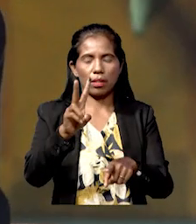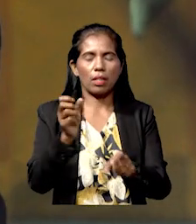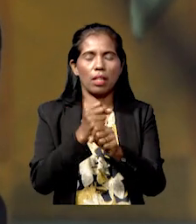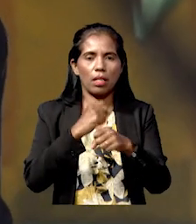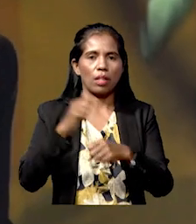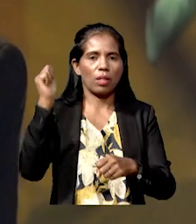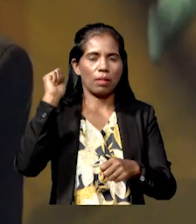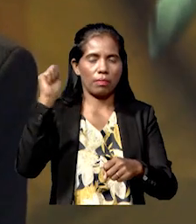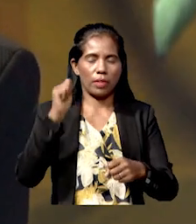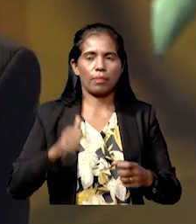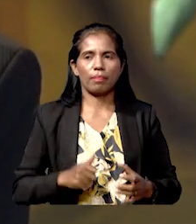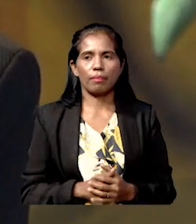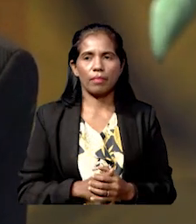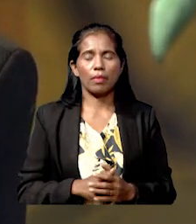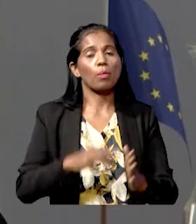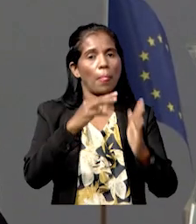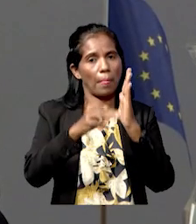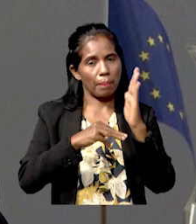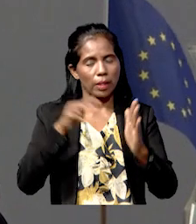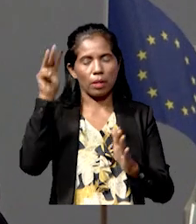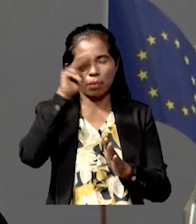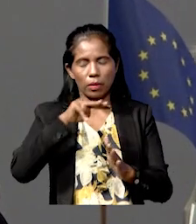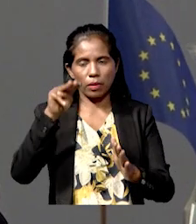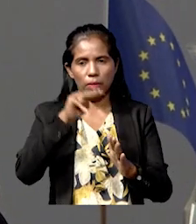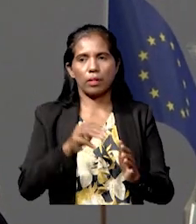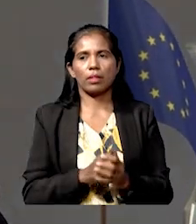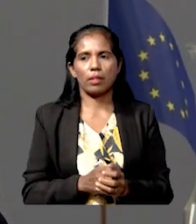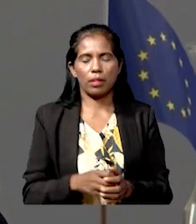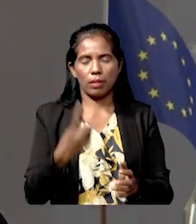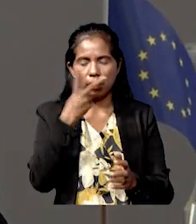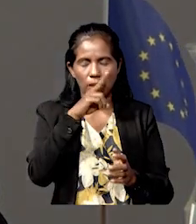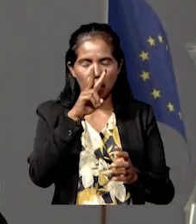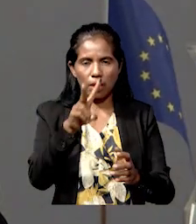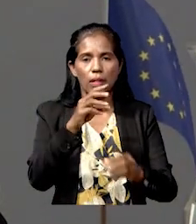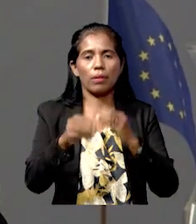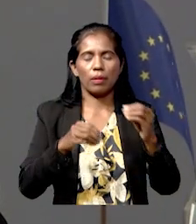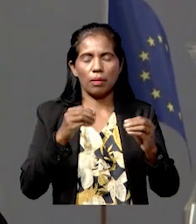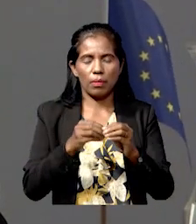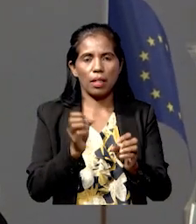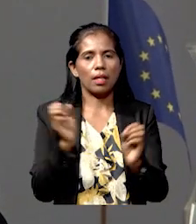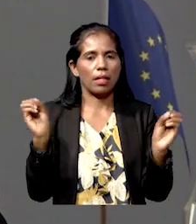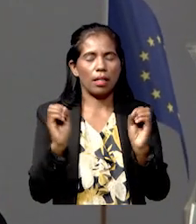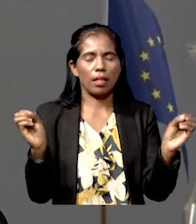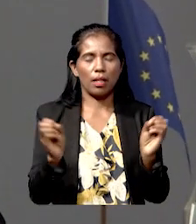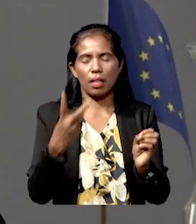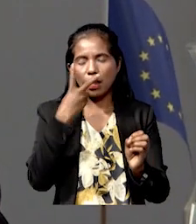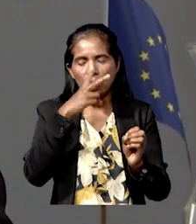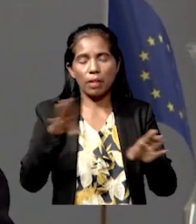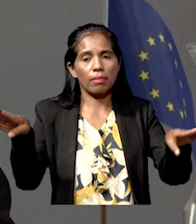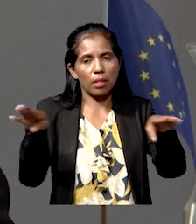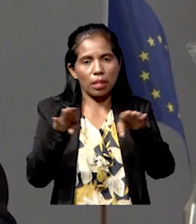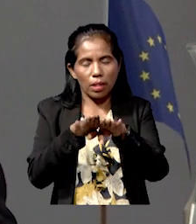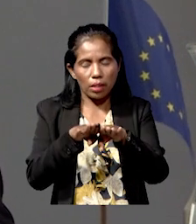campaña. Media monitoring did not detect paid advertisement on any of the monitored radio and